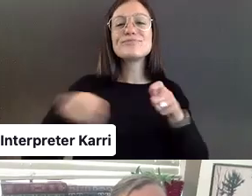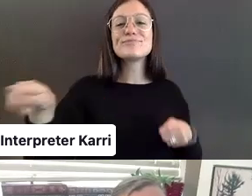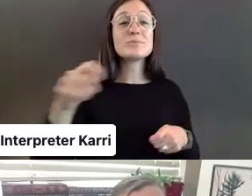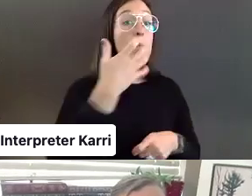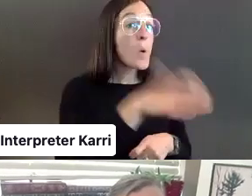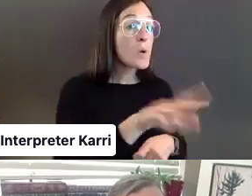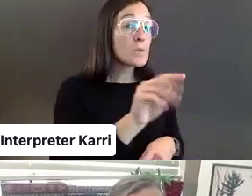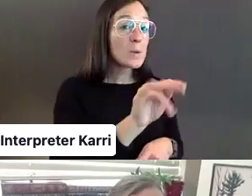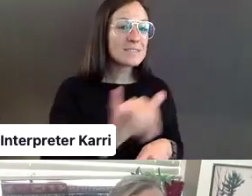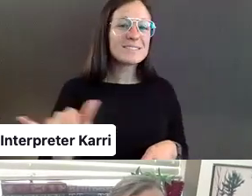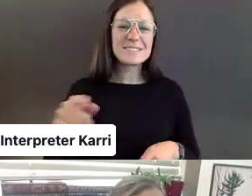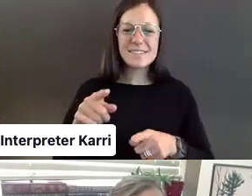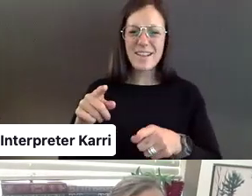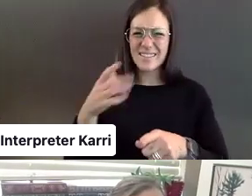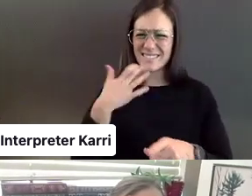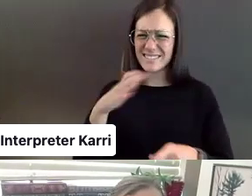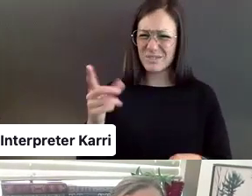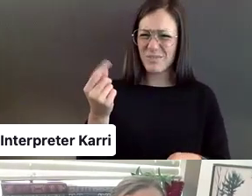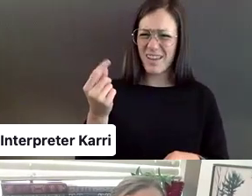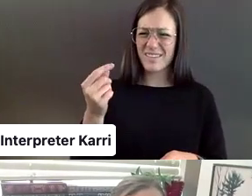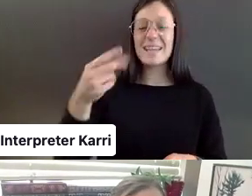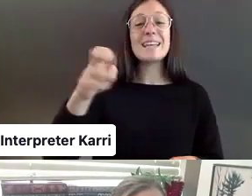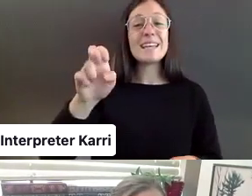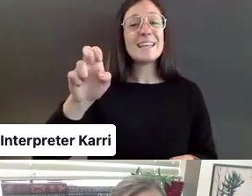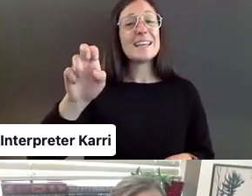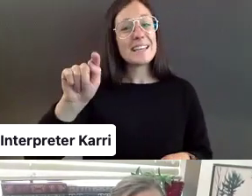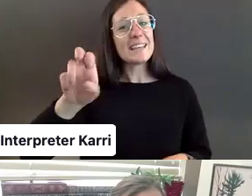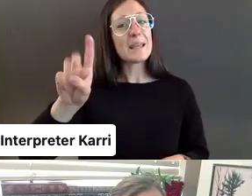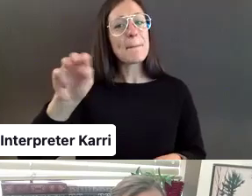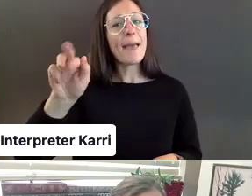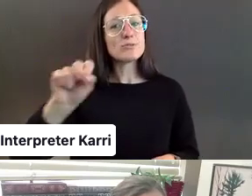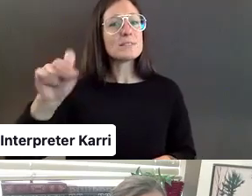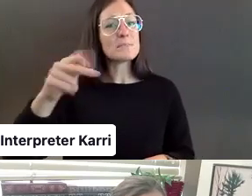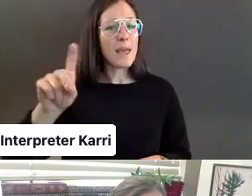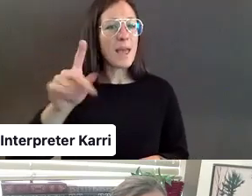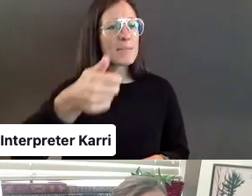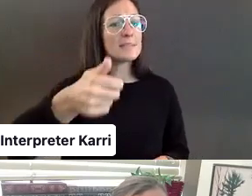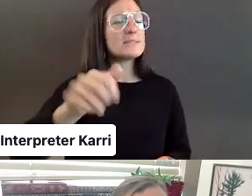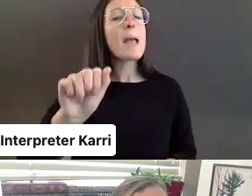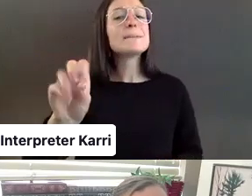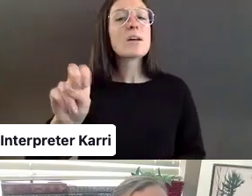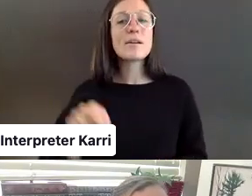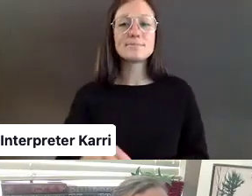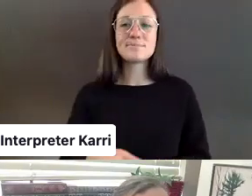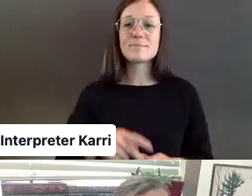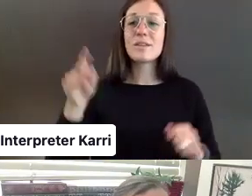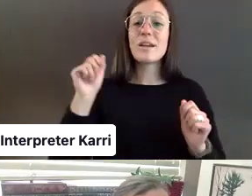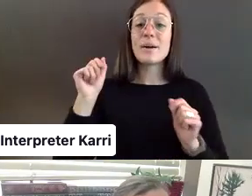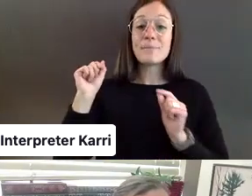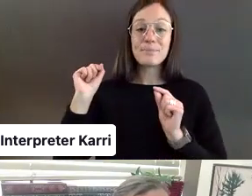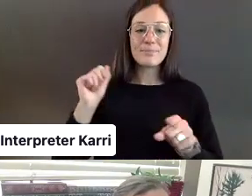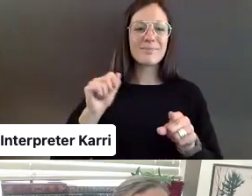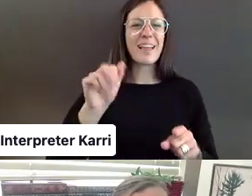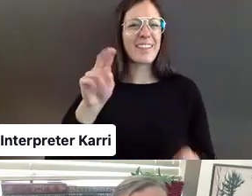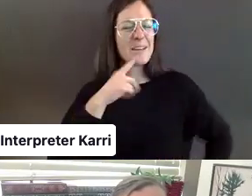a what? Yeah, it's the best. A heated mattress pad? Heated mattress pad. Yeah, All right. it's the best. Just have an Amazon. idea. This is so riveting, you